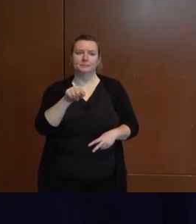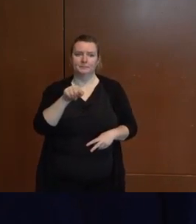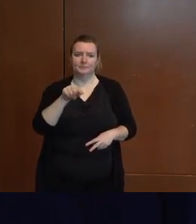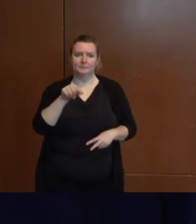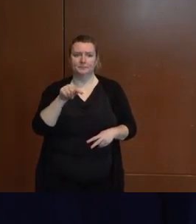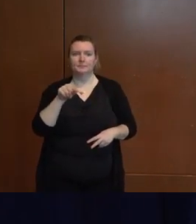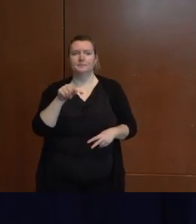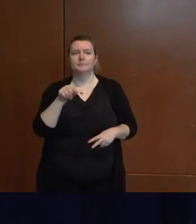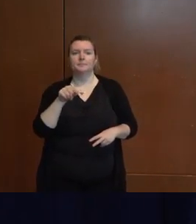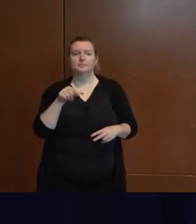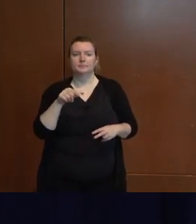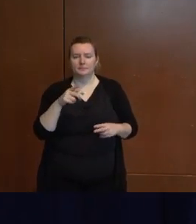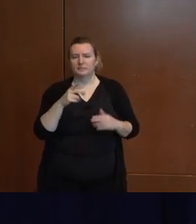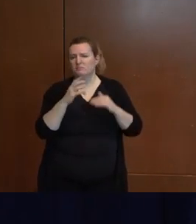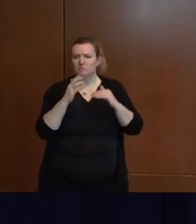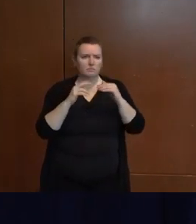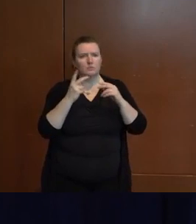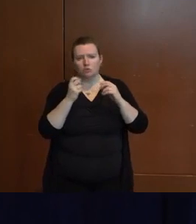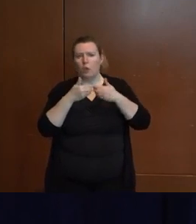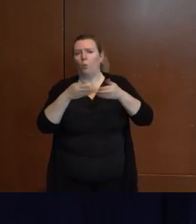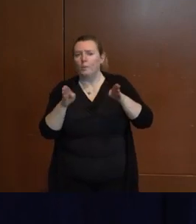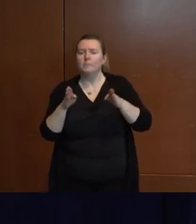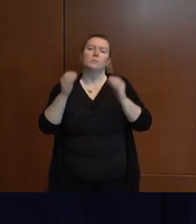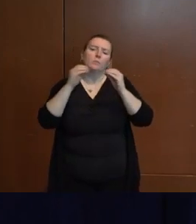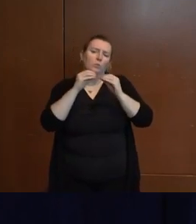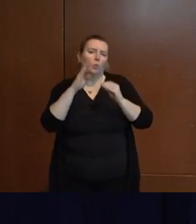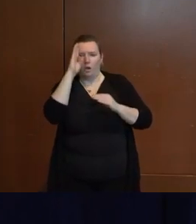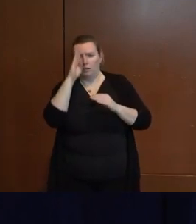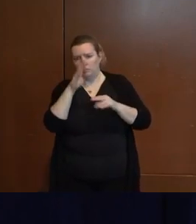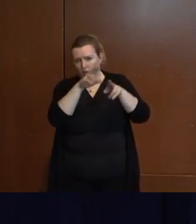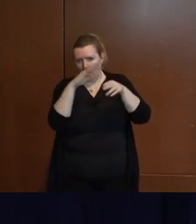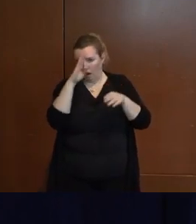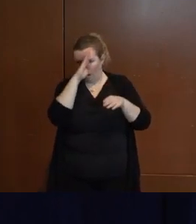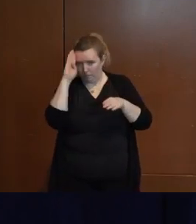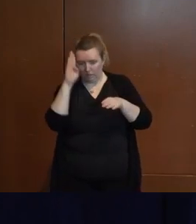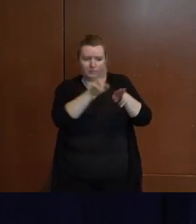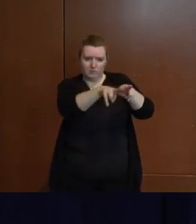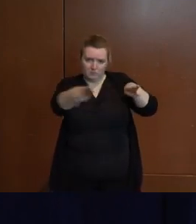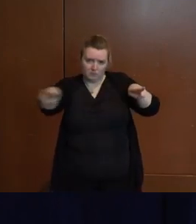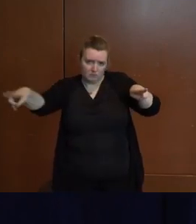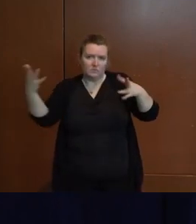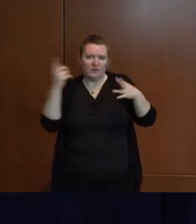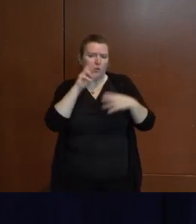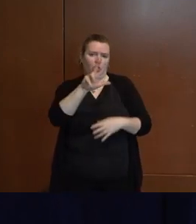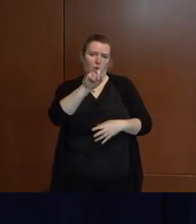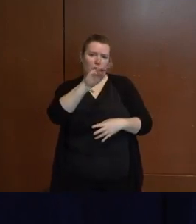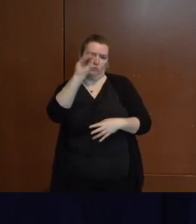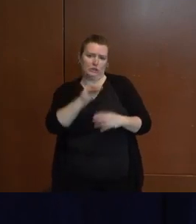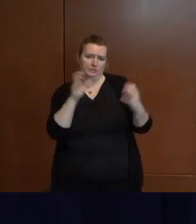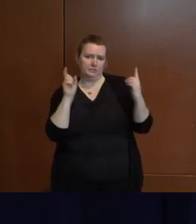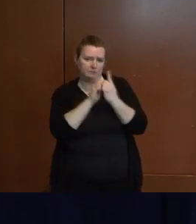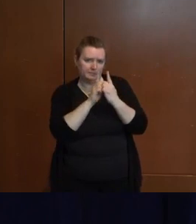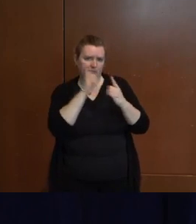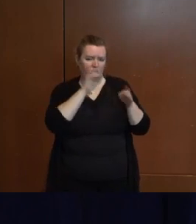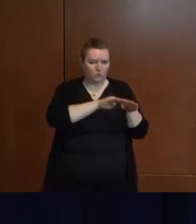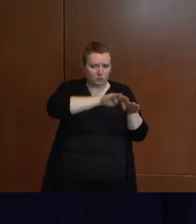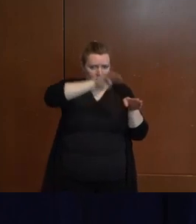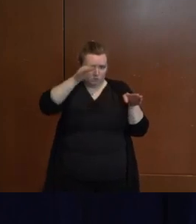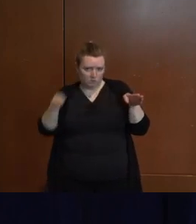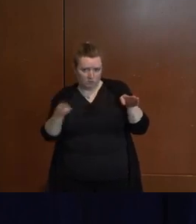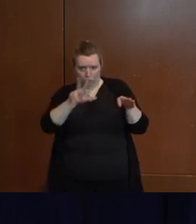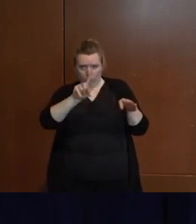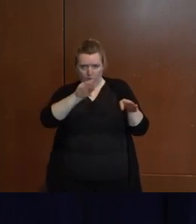nurses, the frontline nurses, those reports go to NJHA from the individual hospitals. We don't